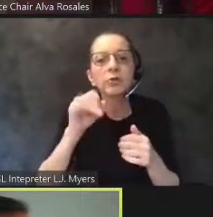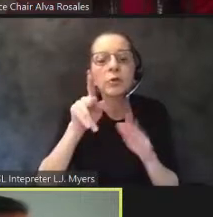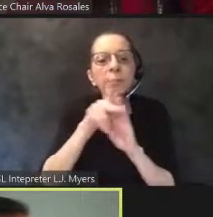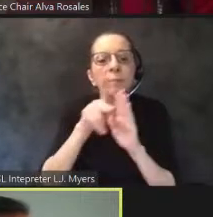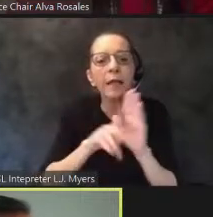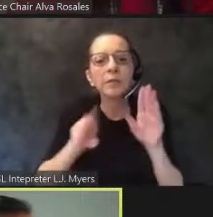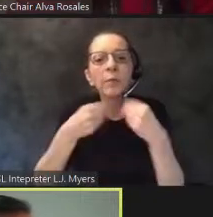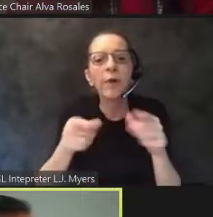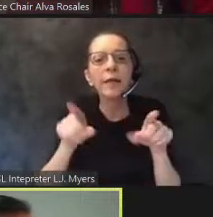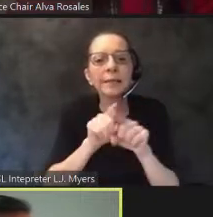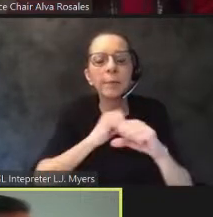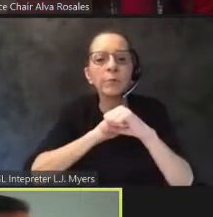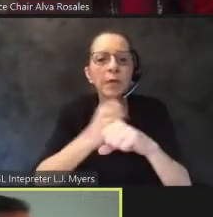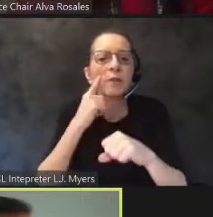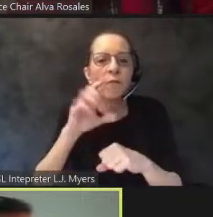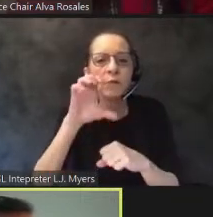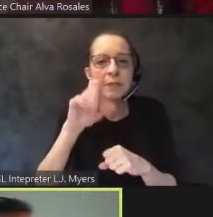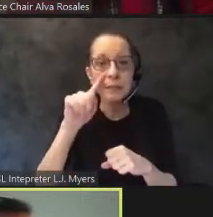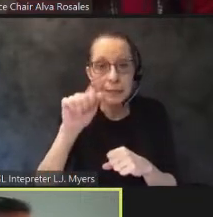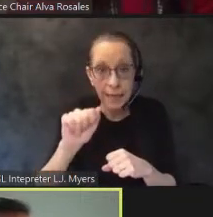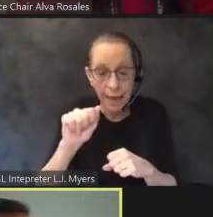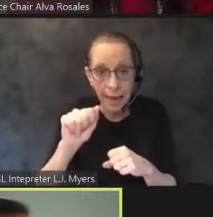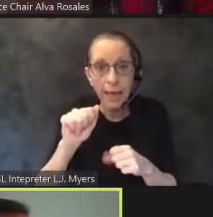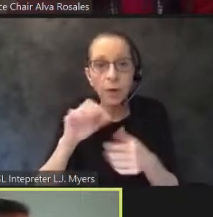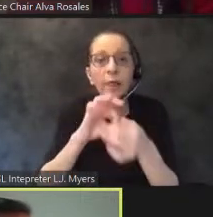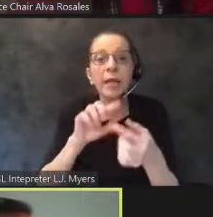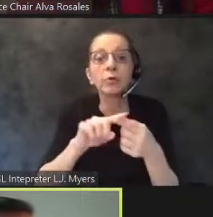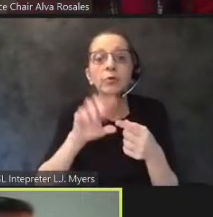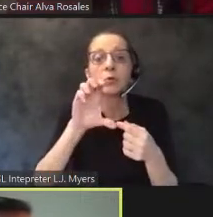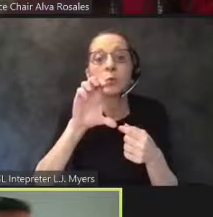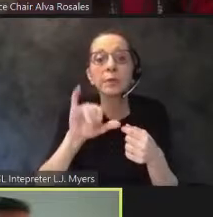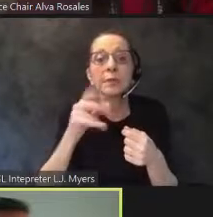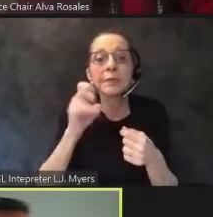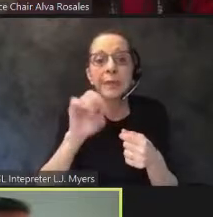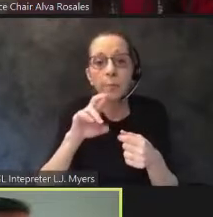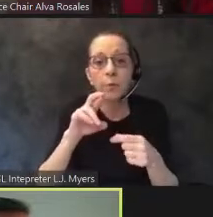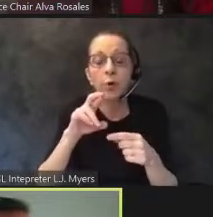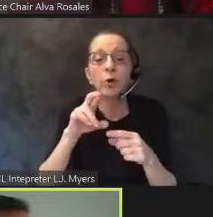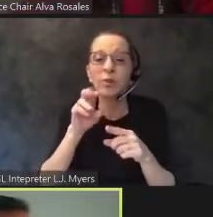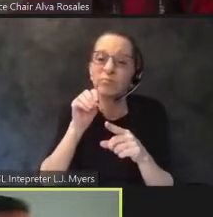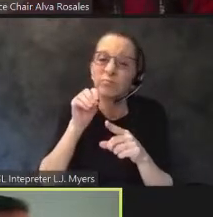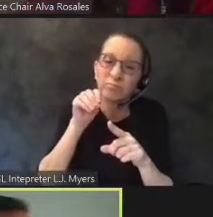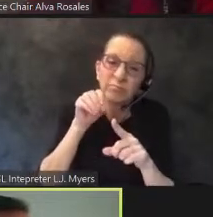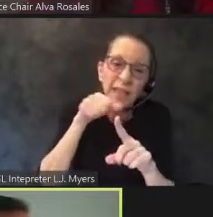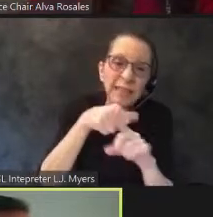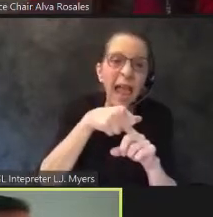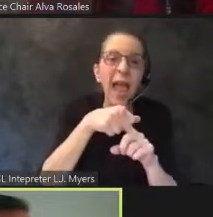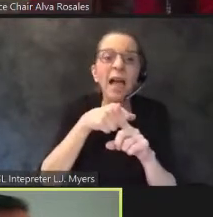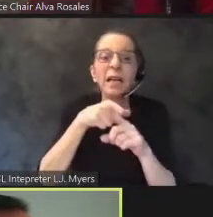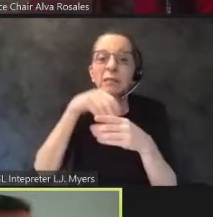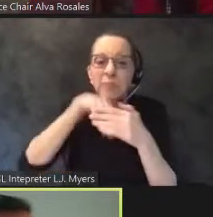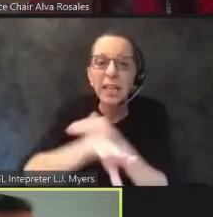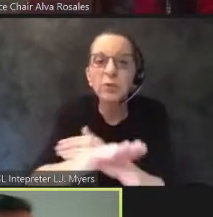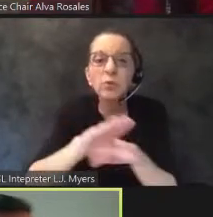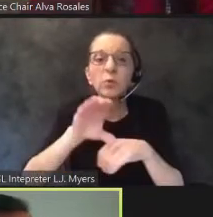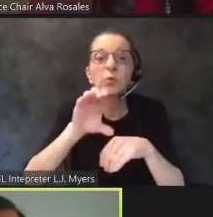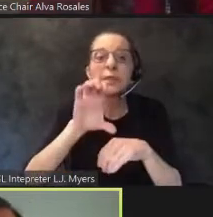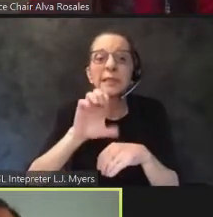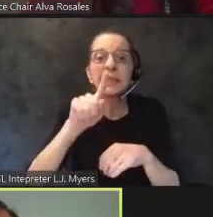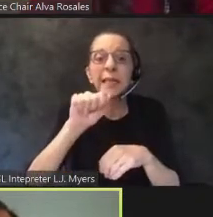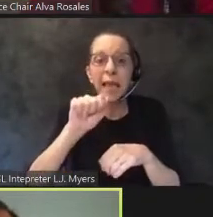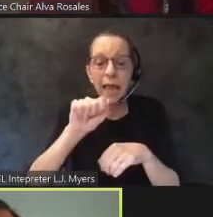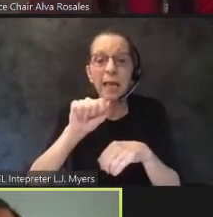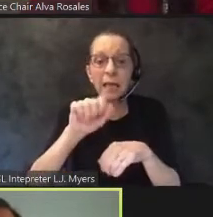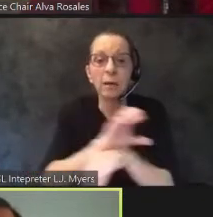provides the same protections for the CTA related to cyber attacks or intrusions of the CTA's computers and network as the initial policy